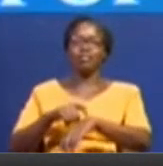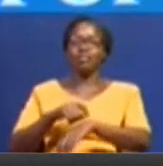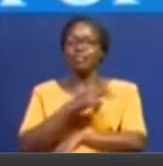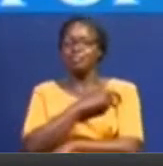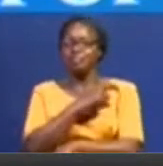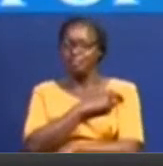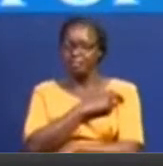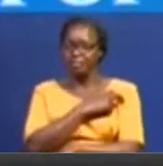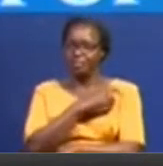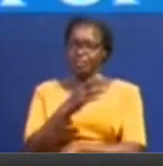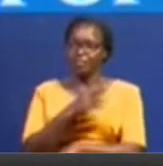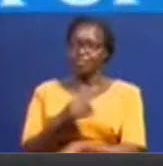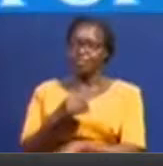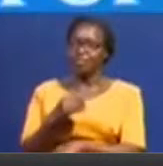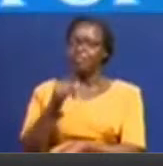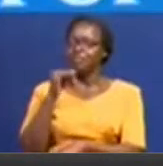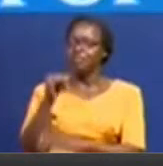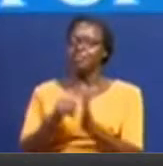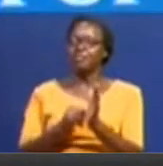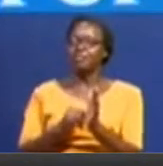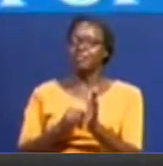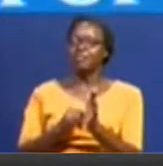USAID. And it was just to say,